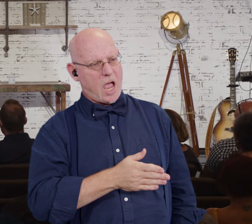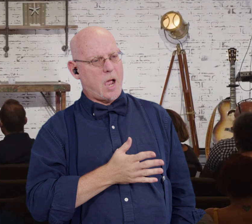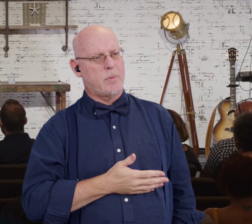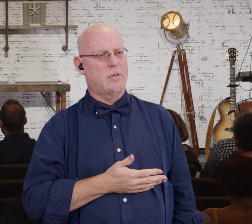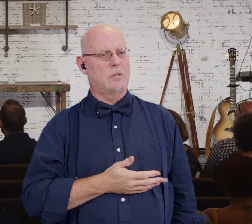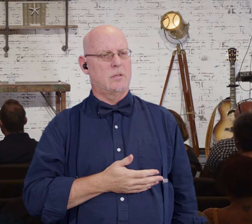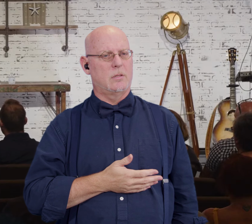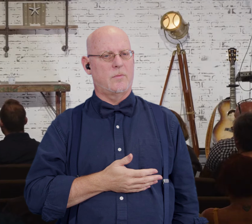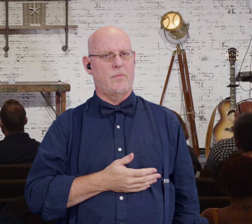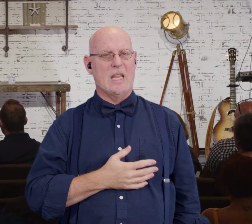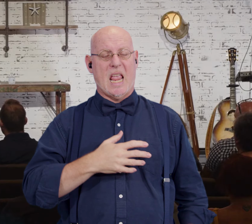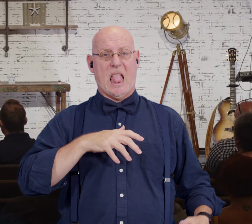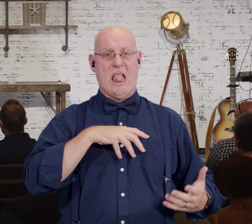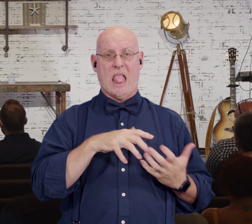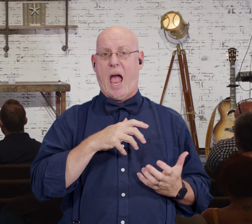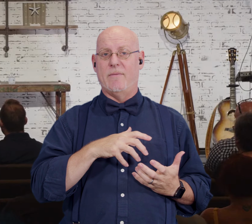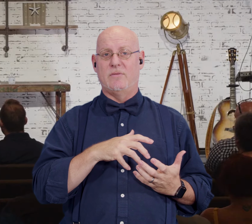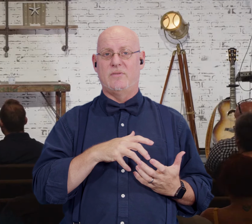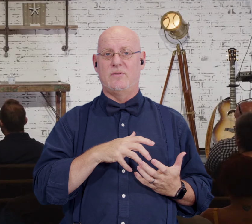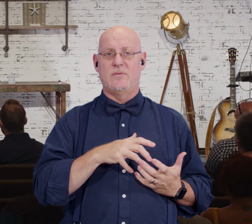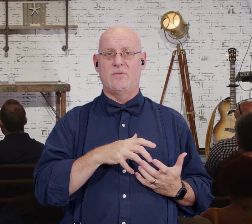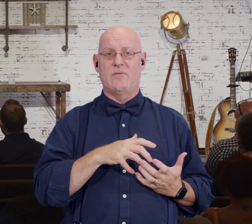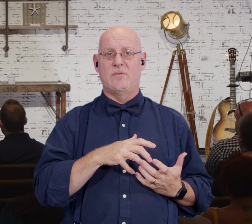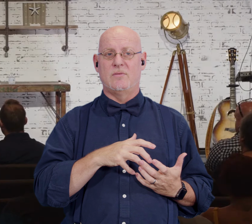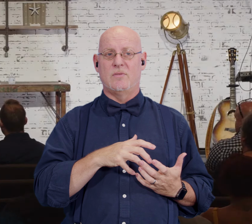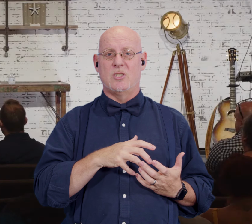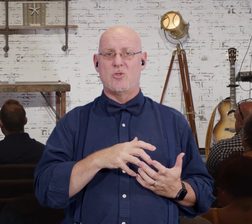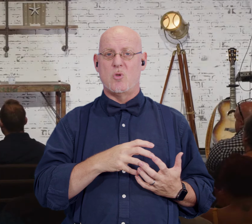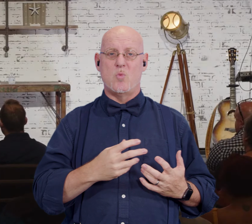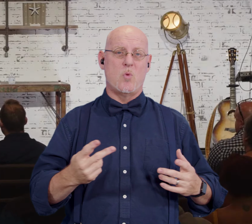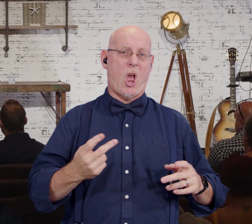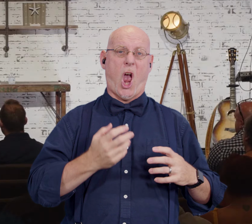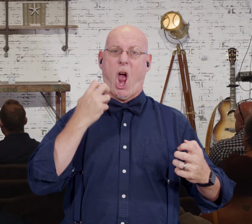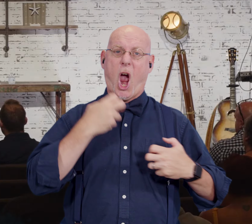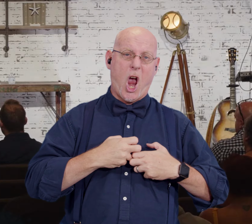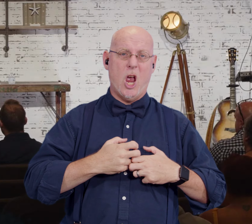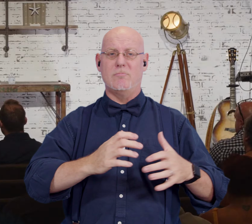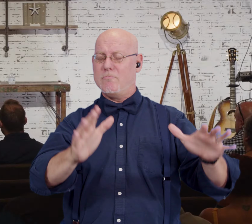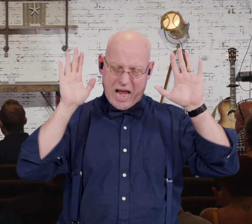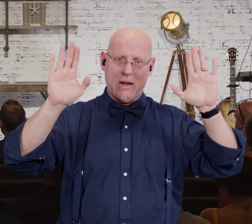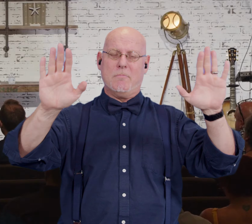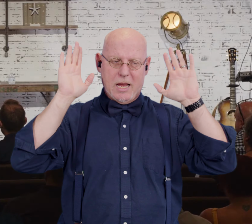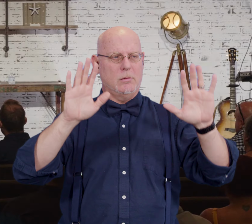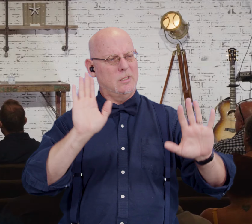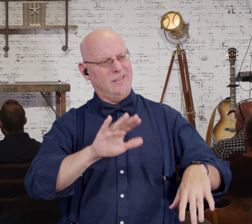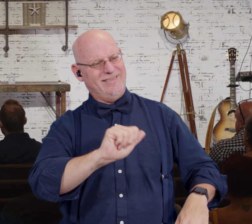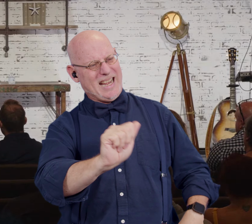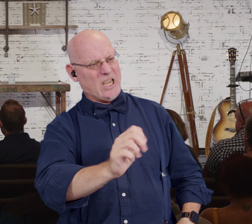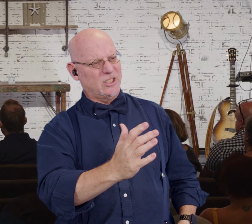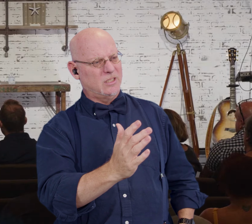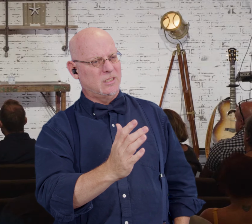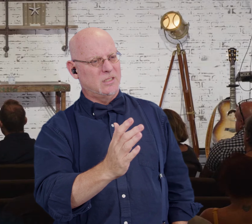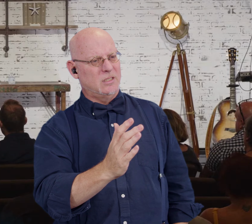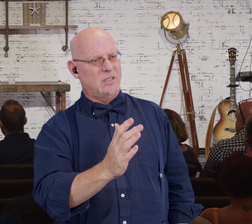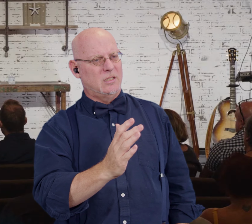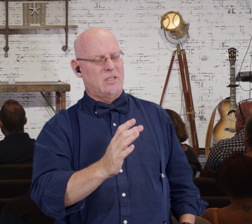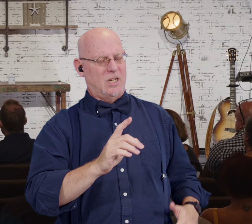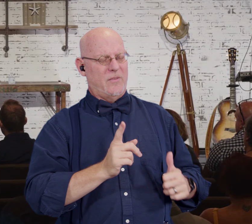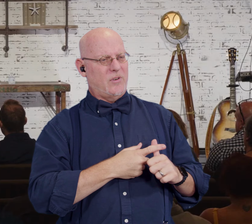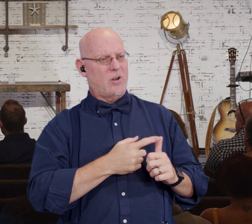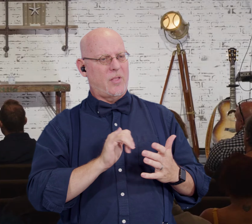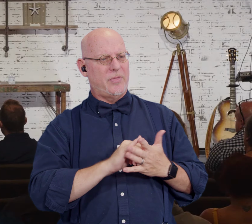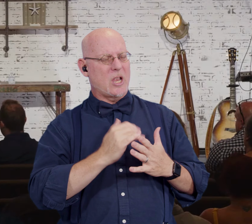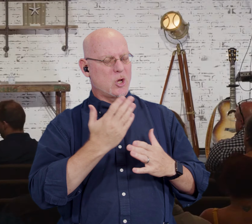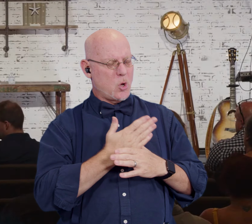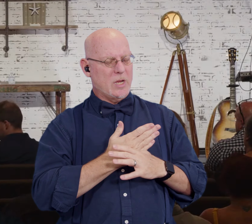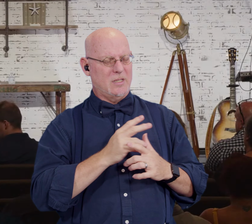stop. And he laughs and he does it harder. I'm like, Augustine, like, first of